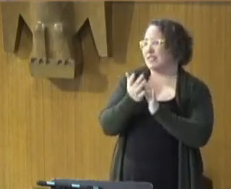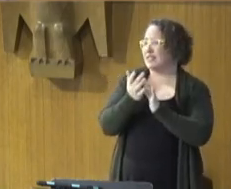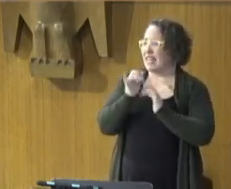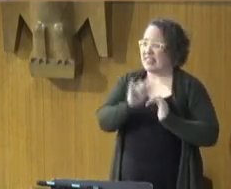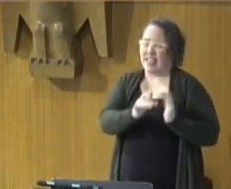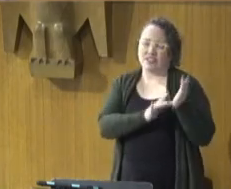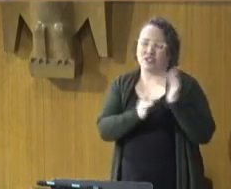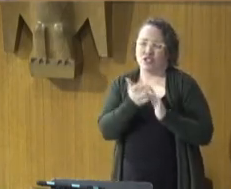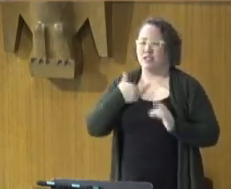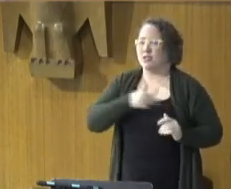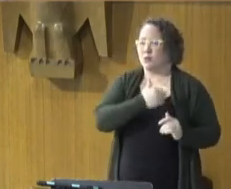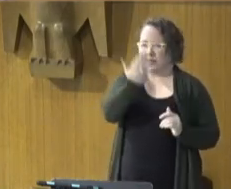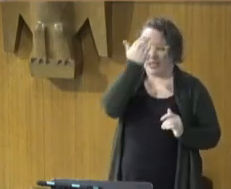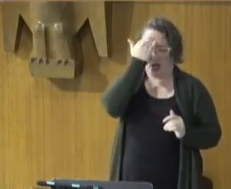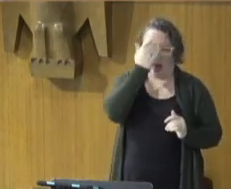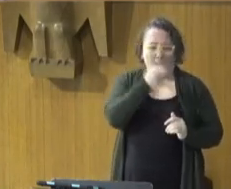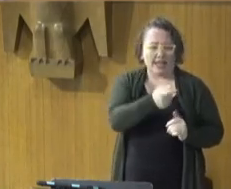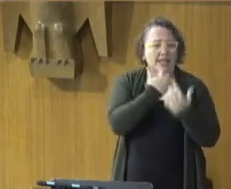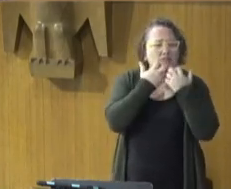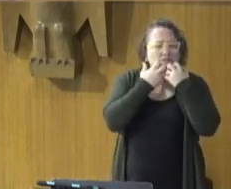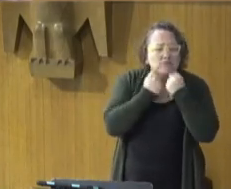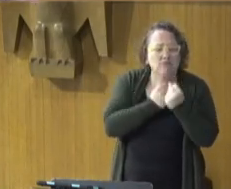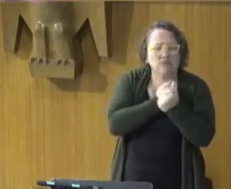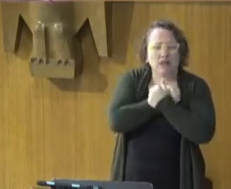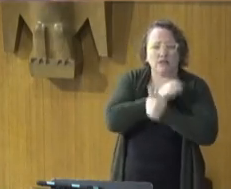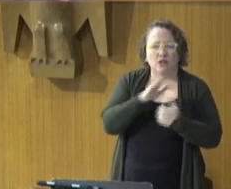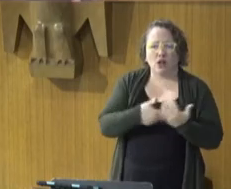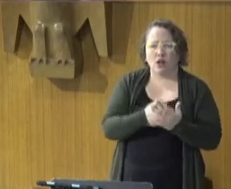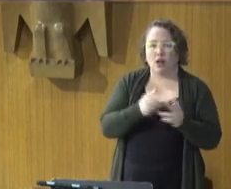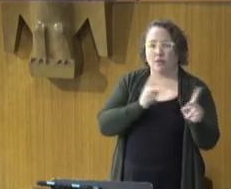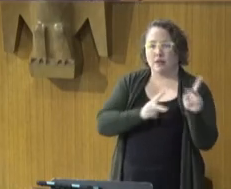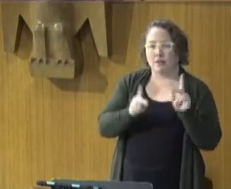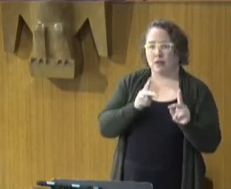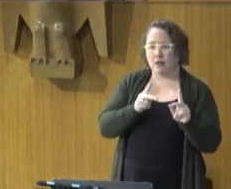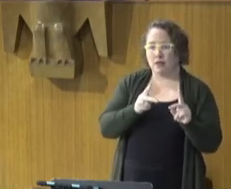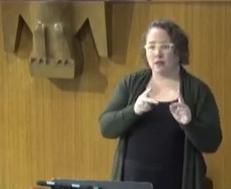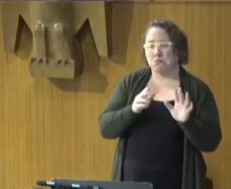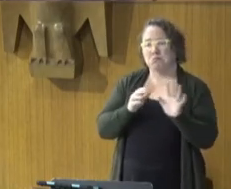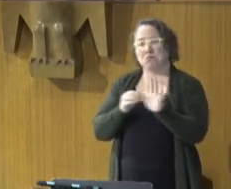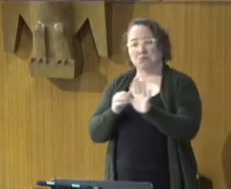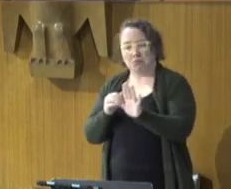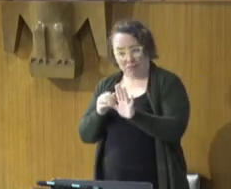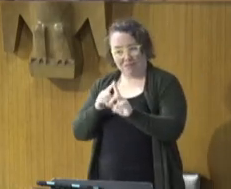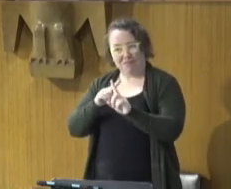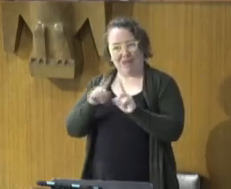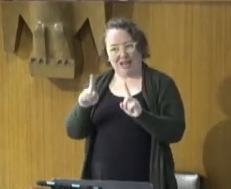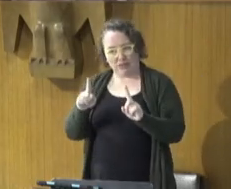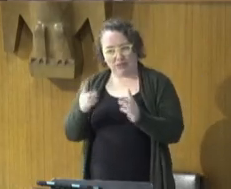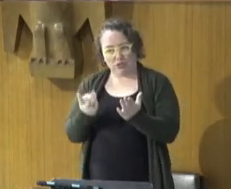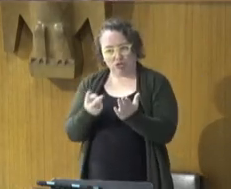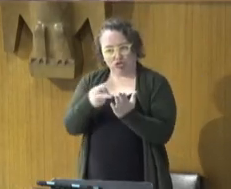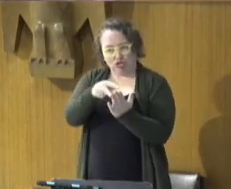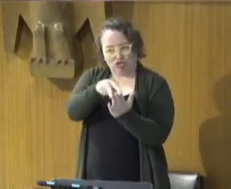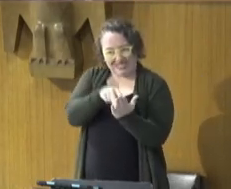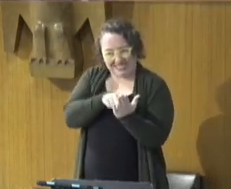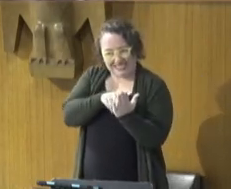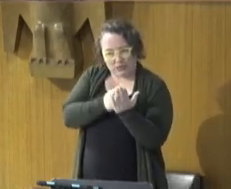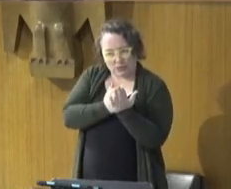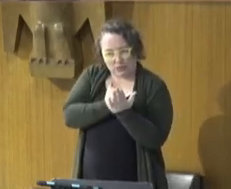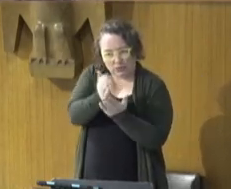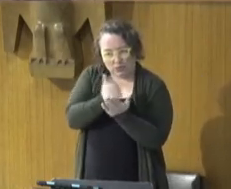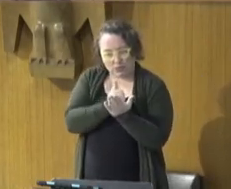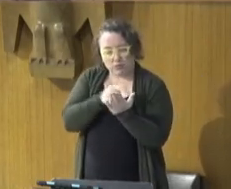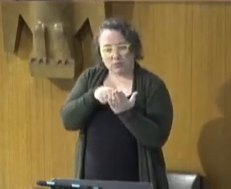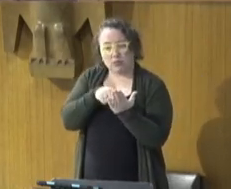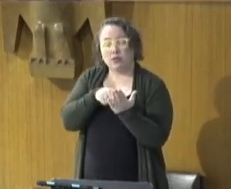the Jesus we know. He loves all people. But that's not what he says. Instead, he tells